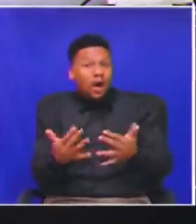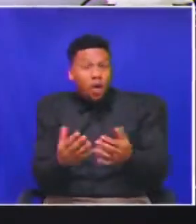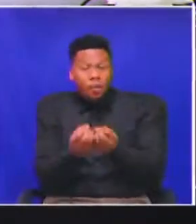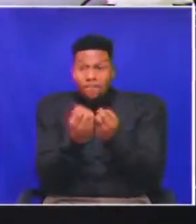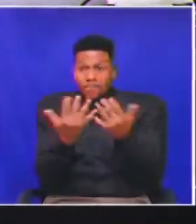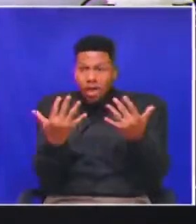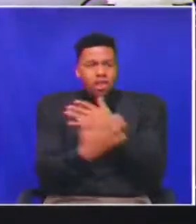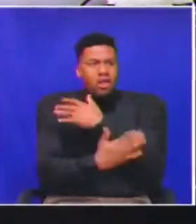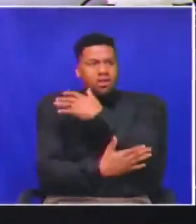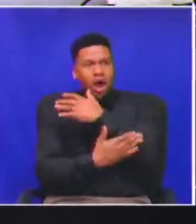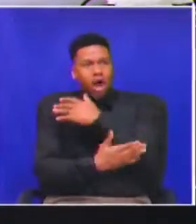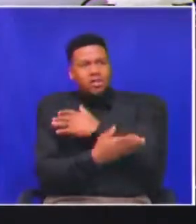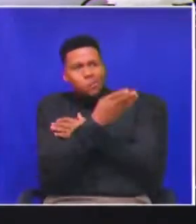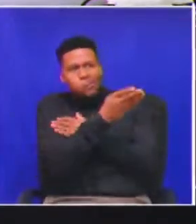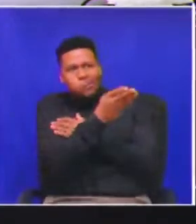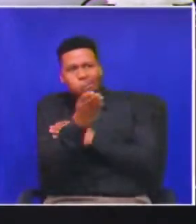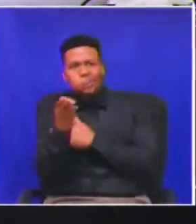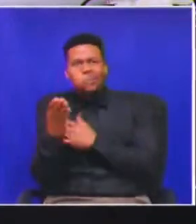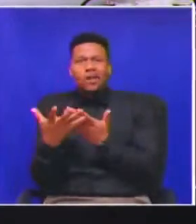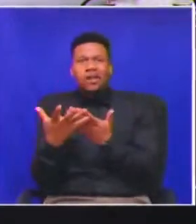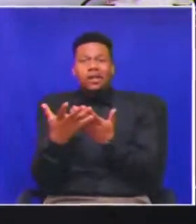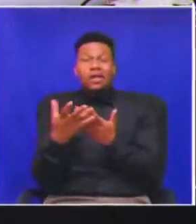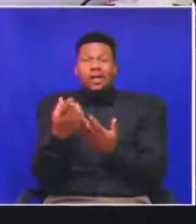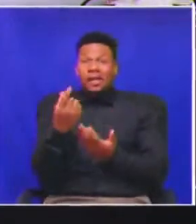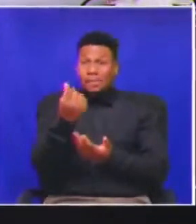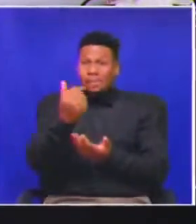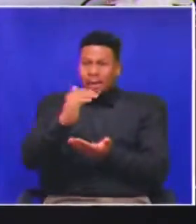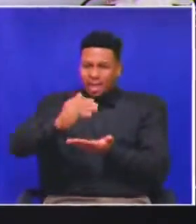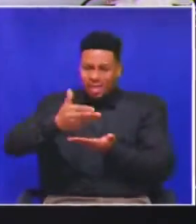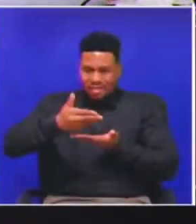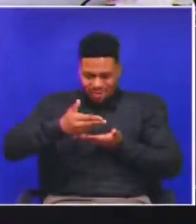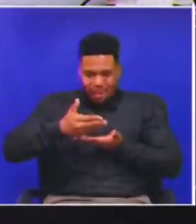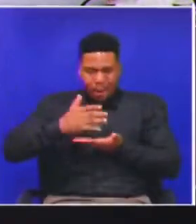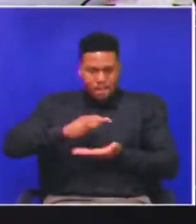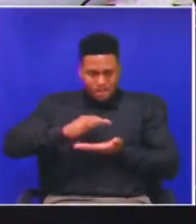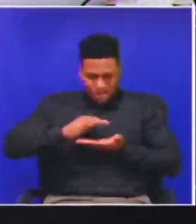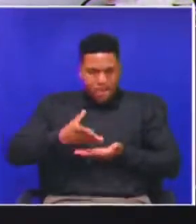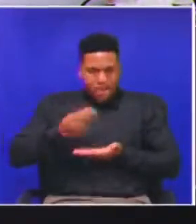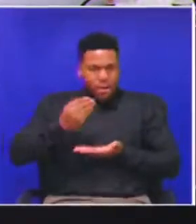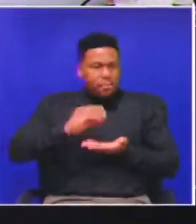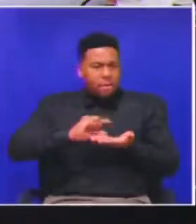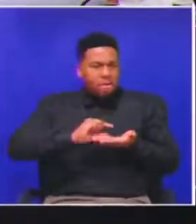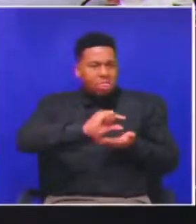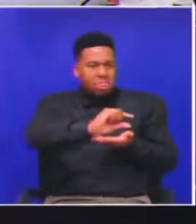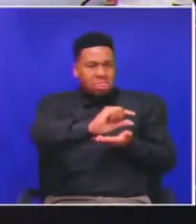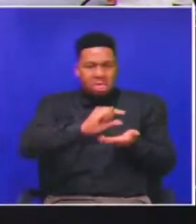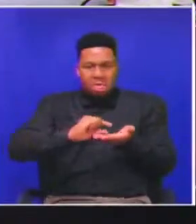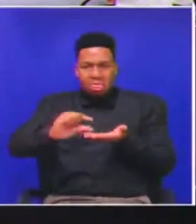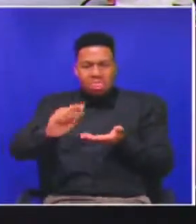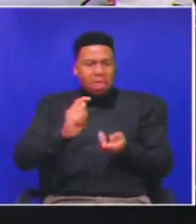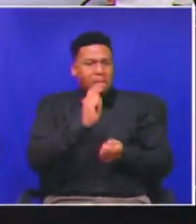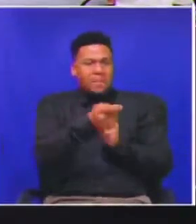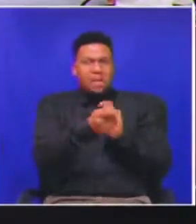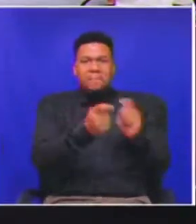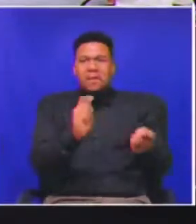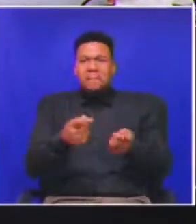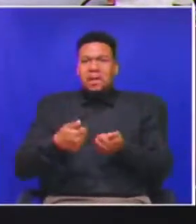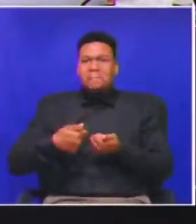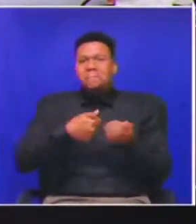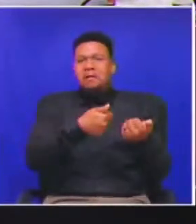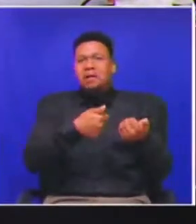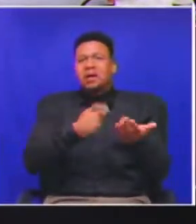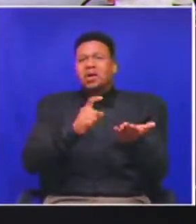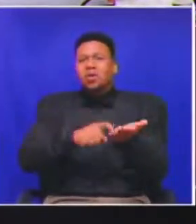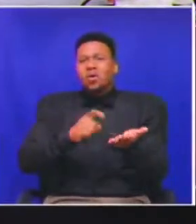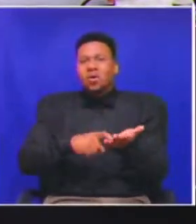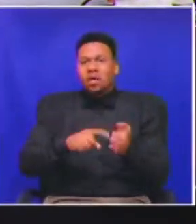spend the income or the revenue they have largely to pay back debt and not to advance